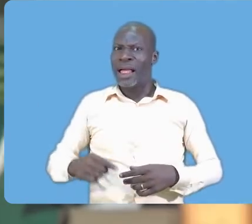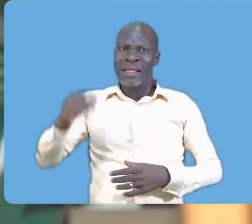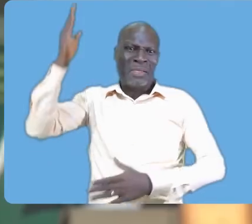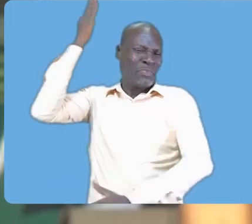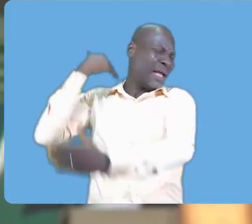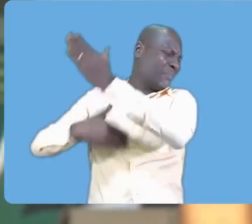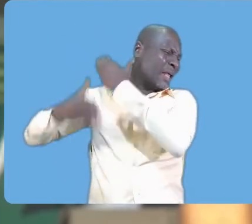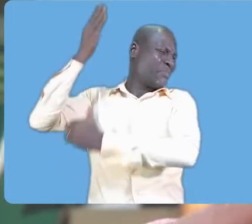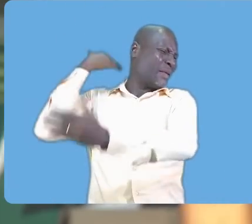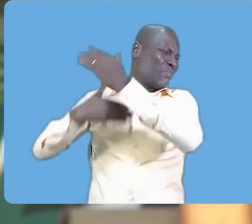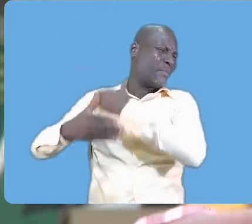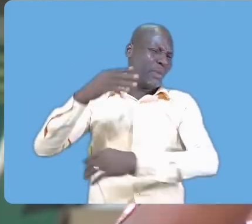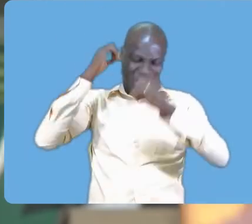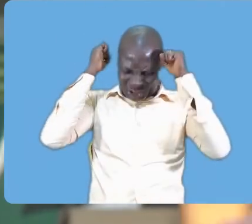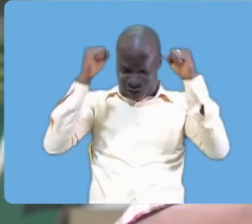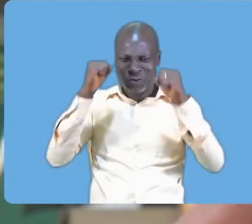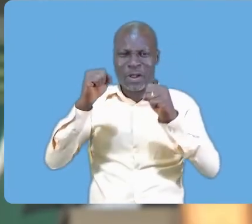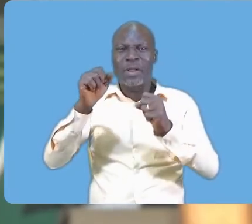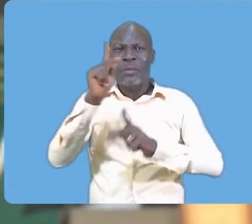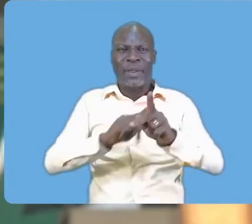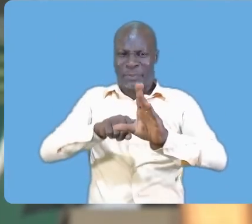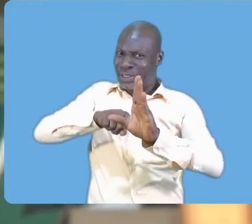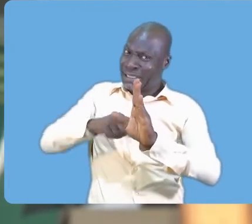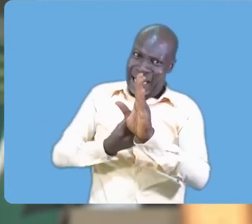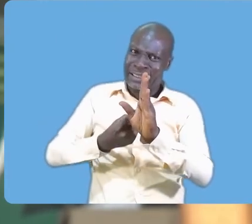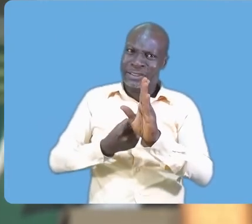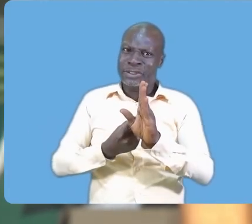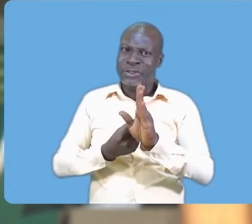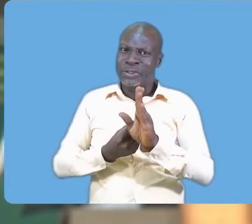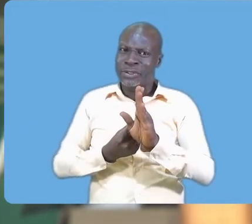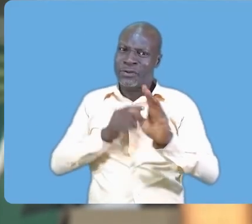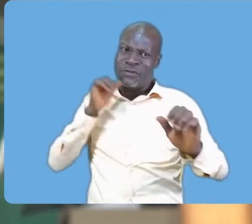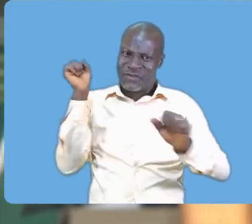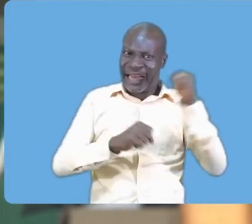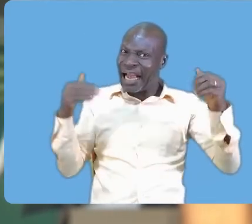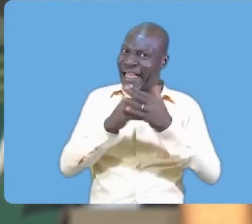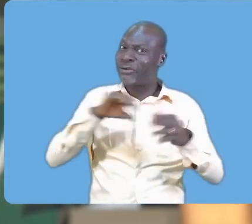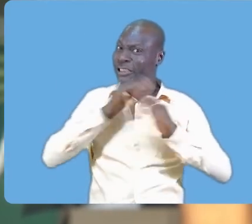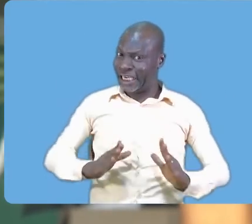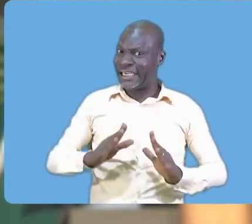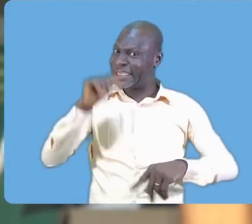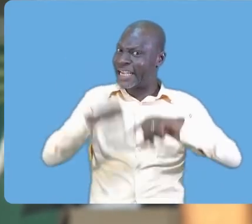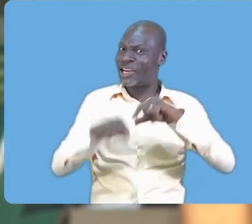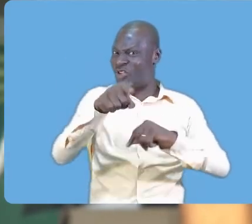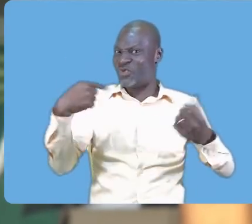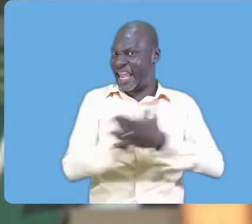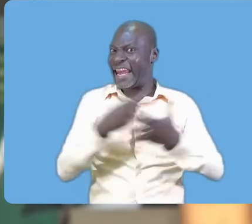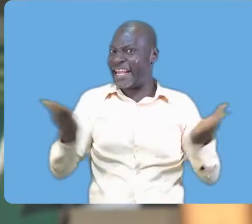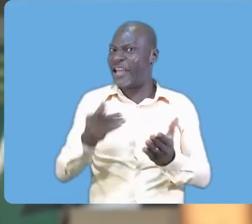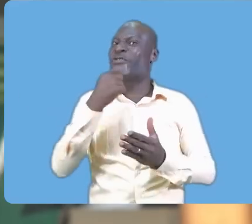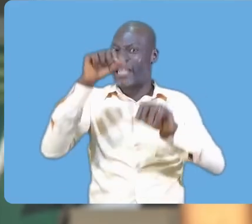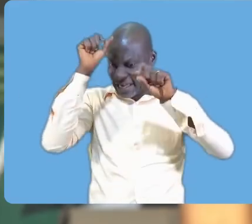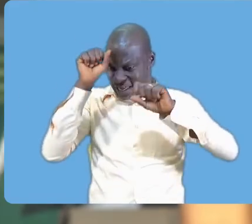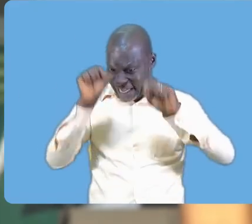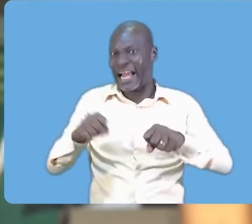you pray, and so soon, yes, on best Christo, some over the years, I want one to me. What a Ghana, how would the 10 days ever